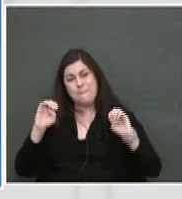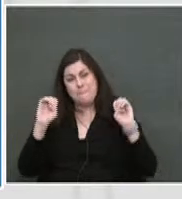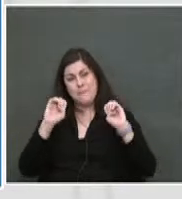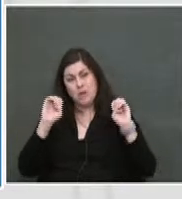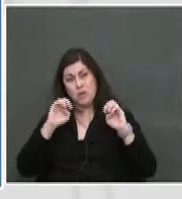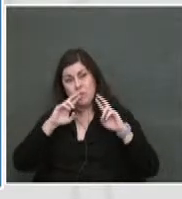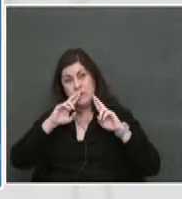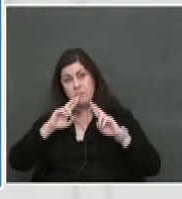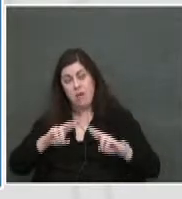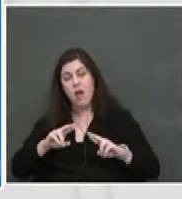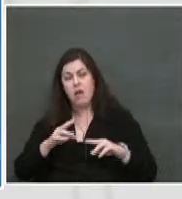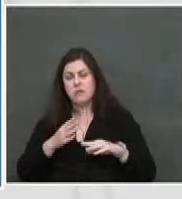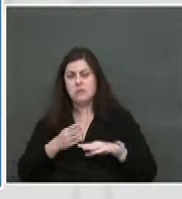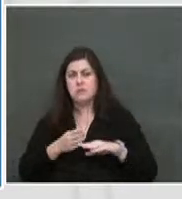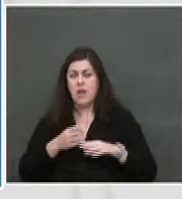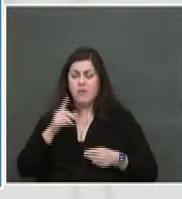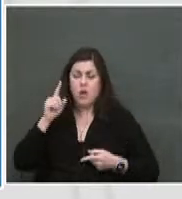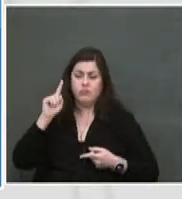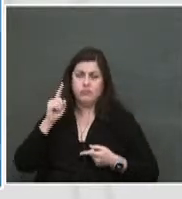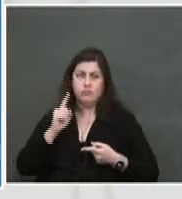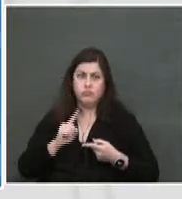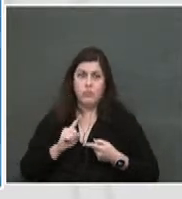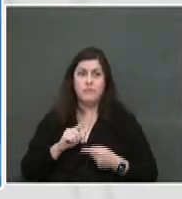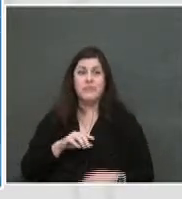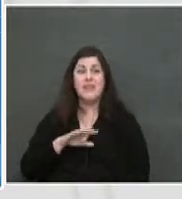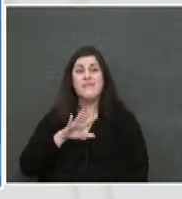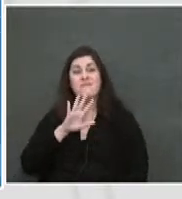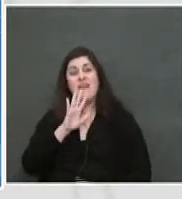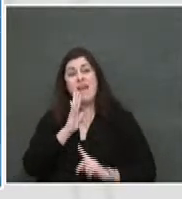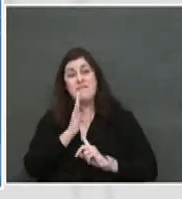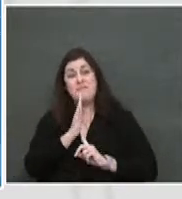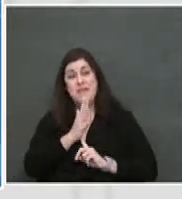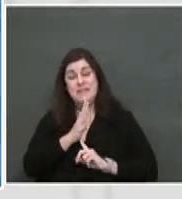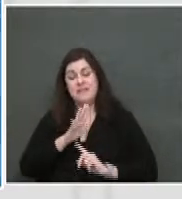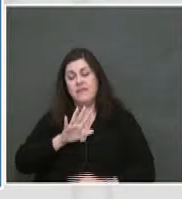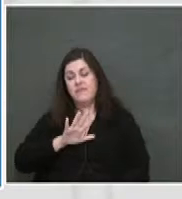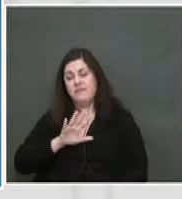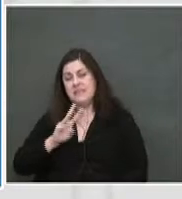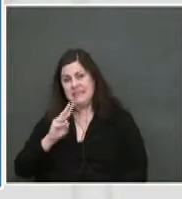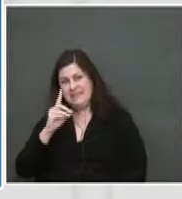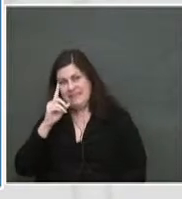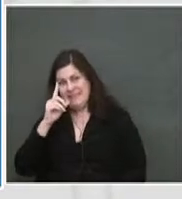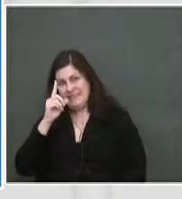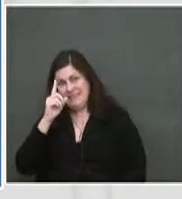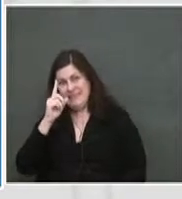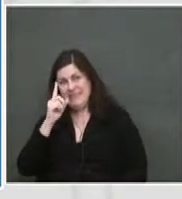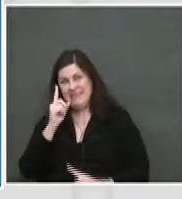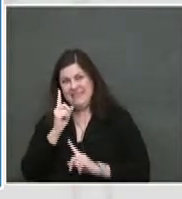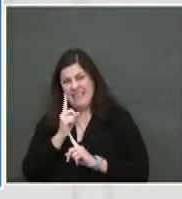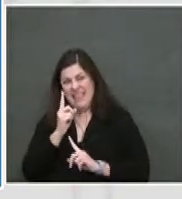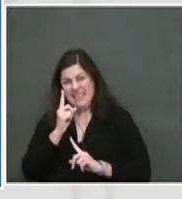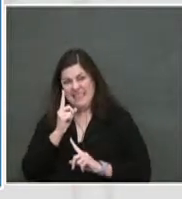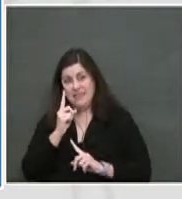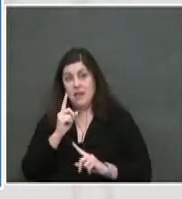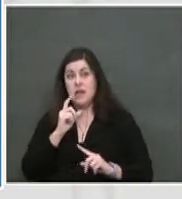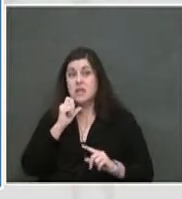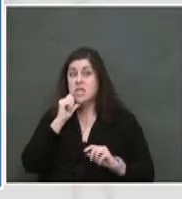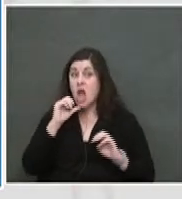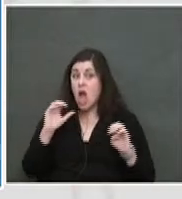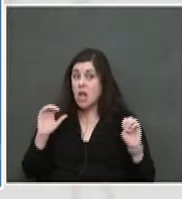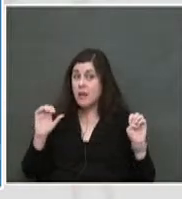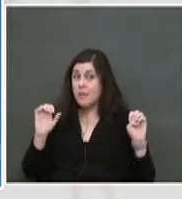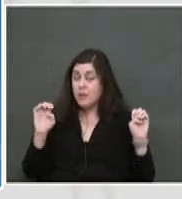year. Currently, it's 5 minutes and 56 seconds. Our non-emergency times, we went up